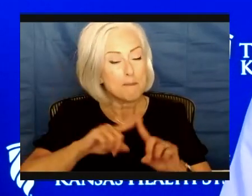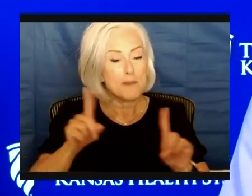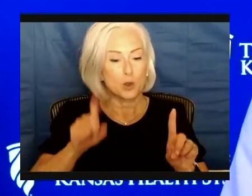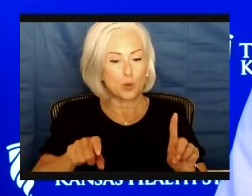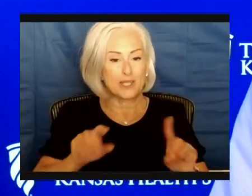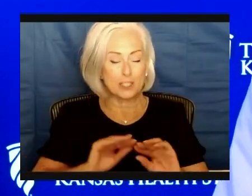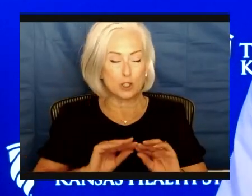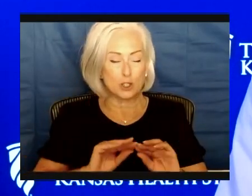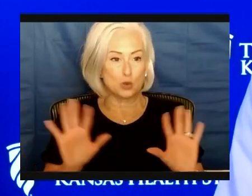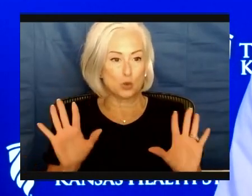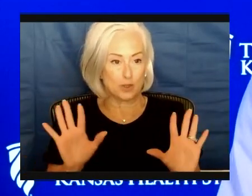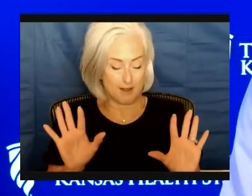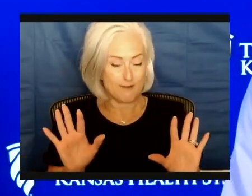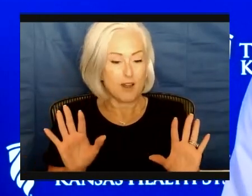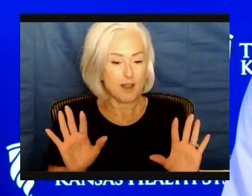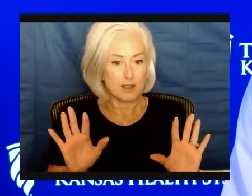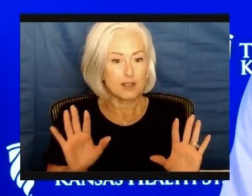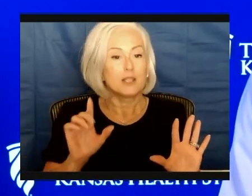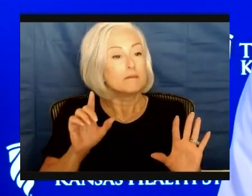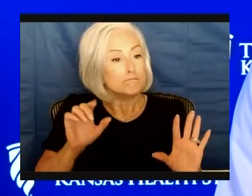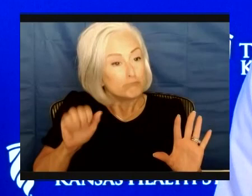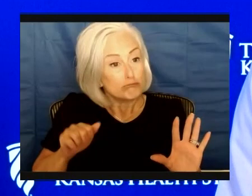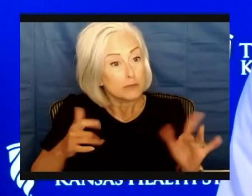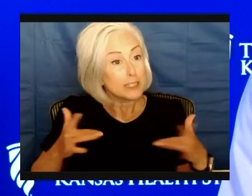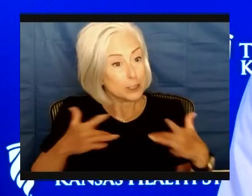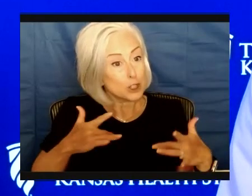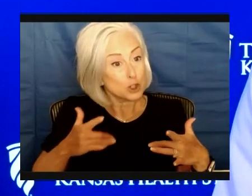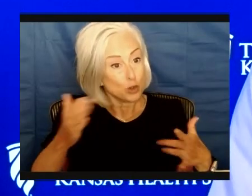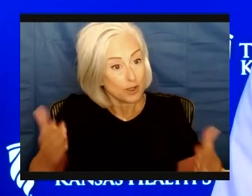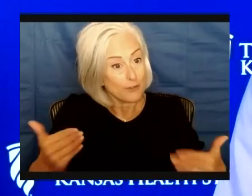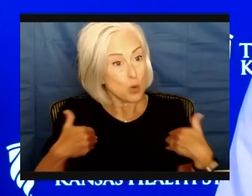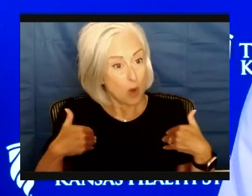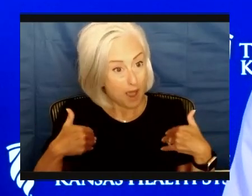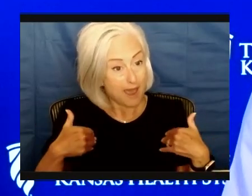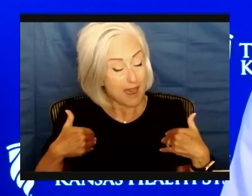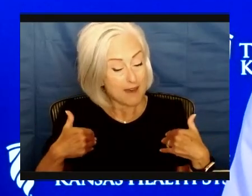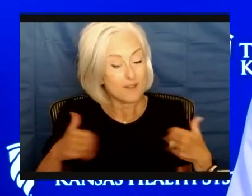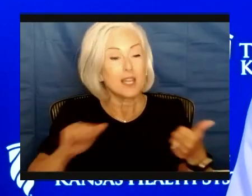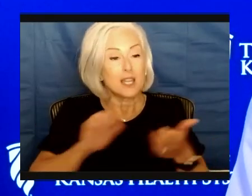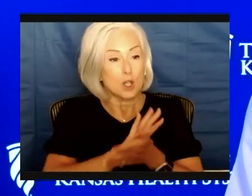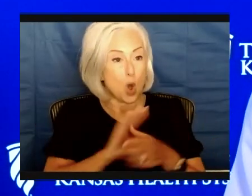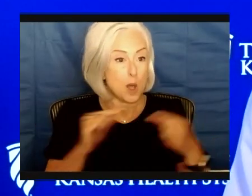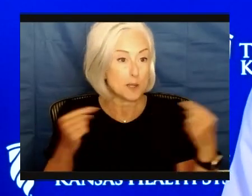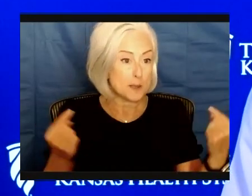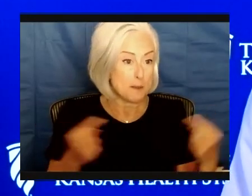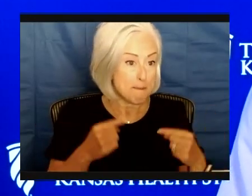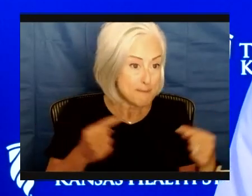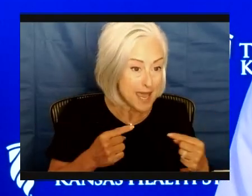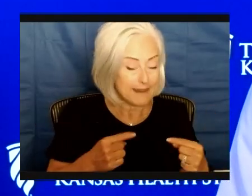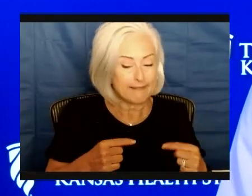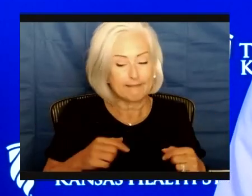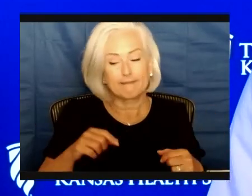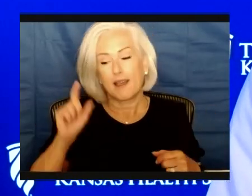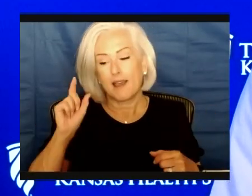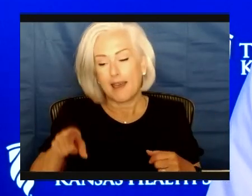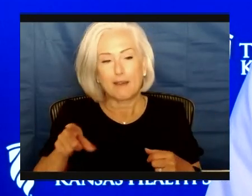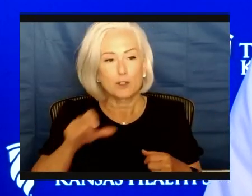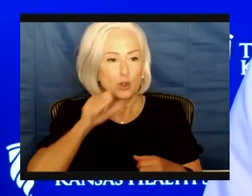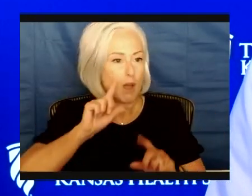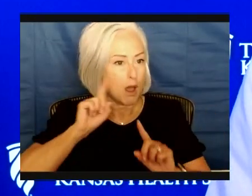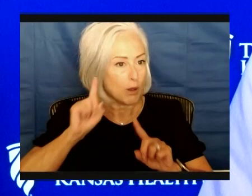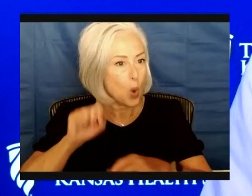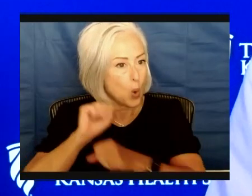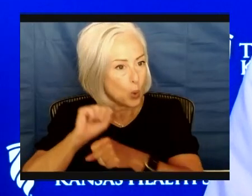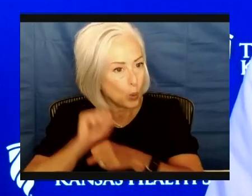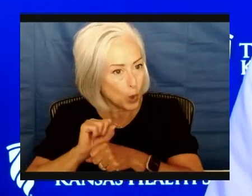is concerning. It is concerning if you get that. It does cause pain. It does cause you to have to be out of work and things like that. But right now,